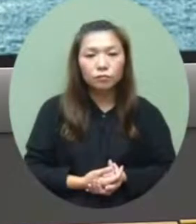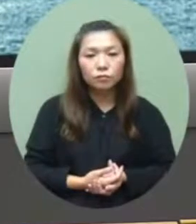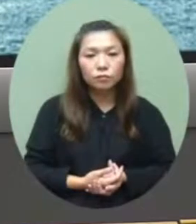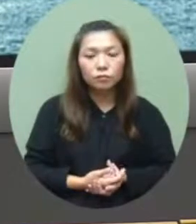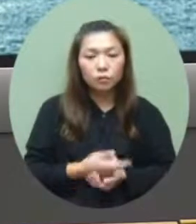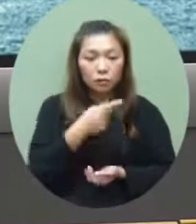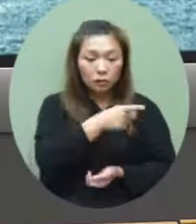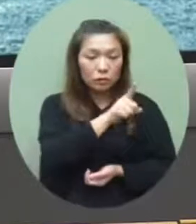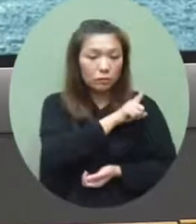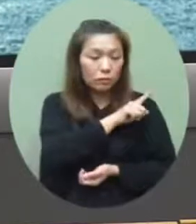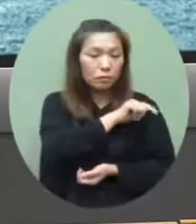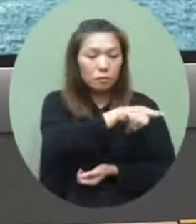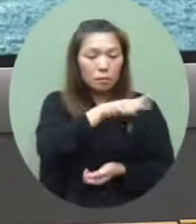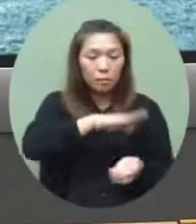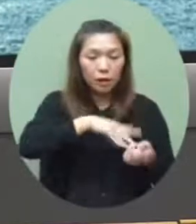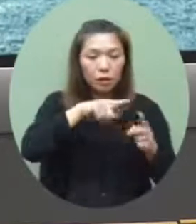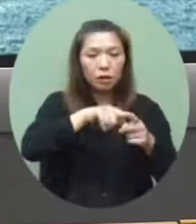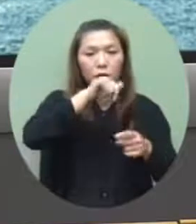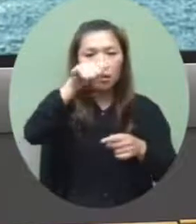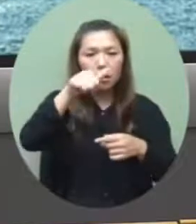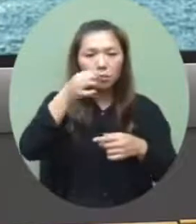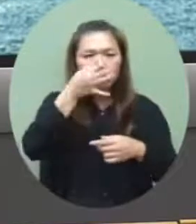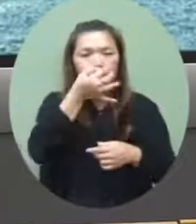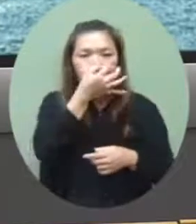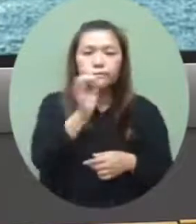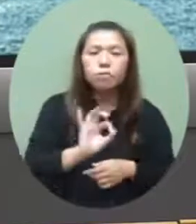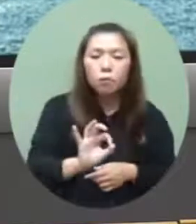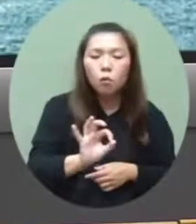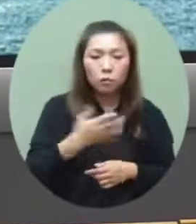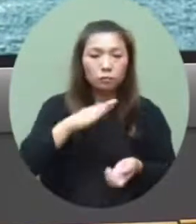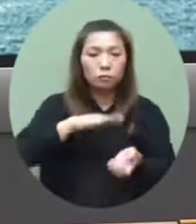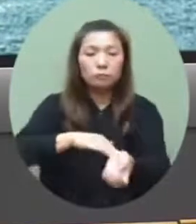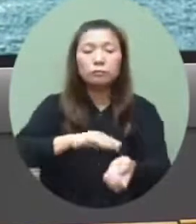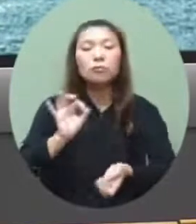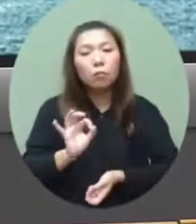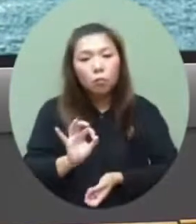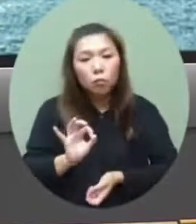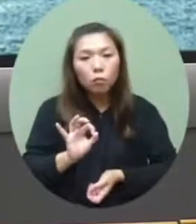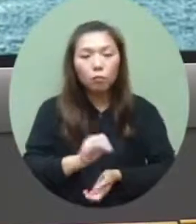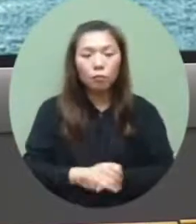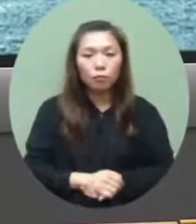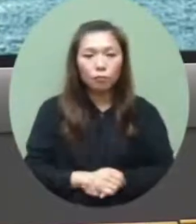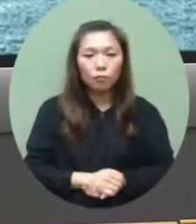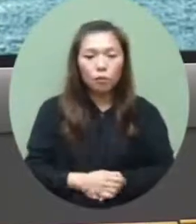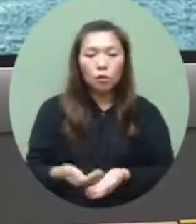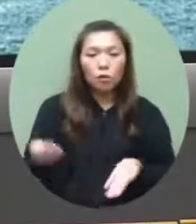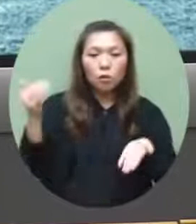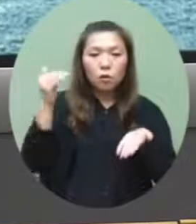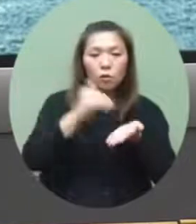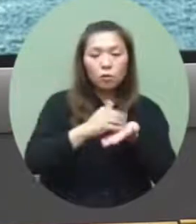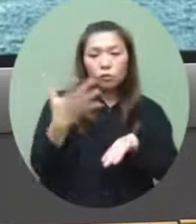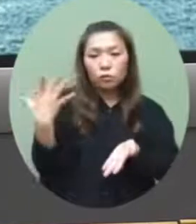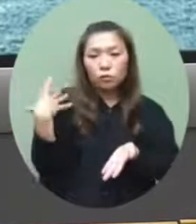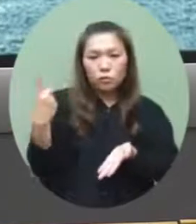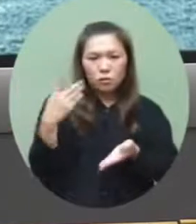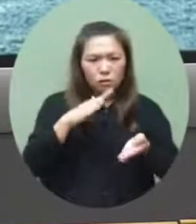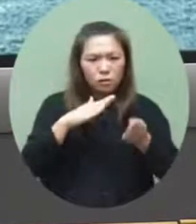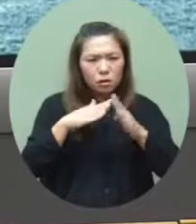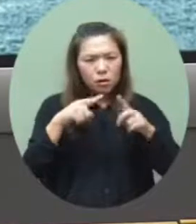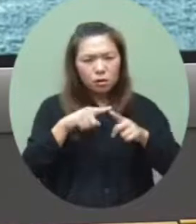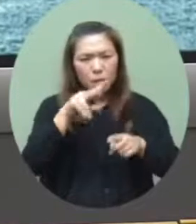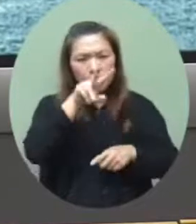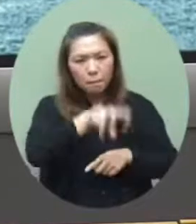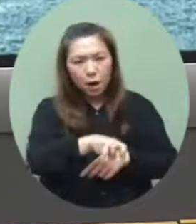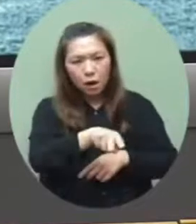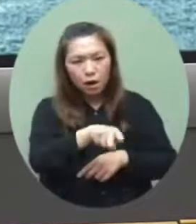exhibiting a fever, but the patient did not get tested. She did not see a doctor. Not